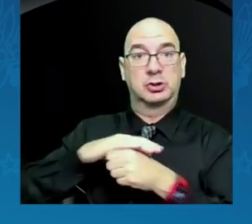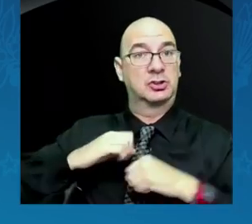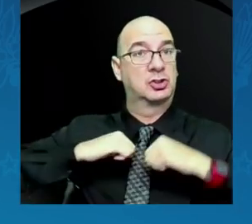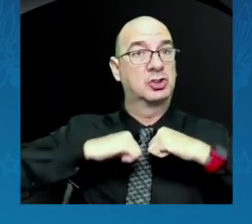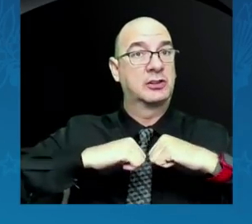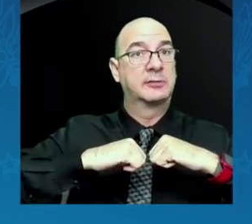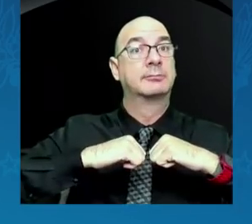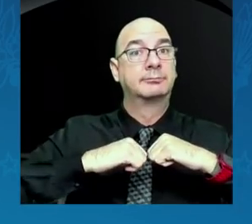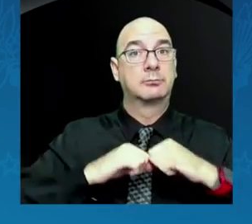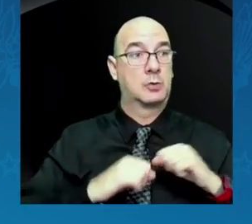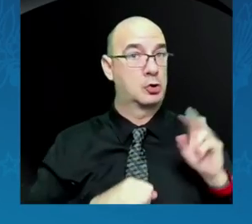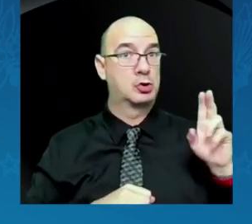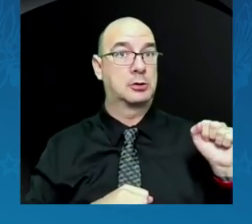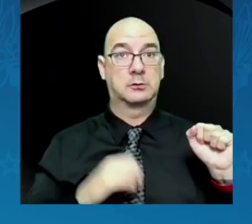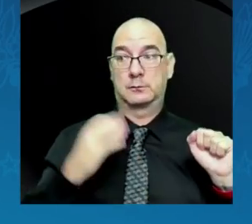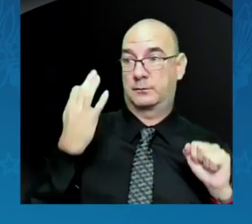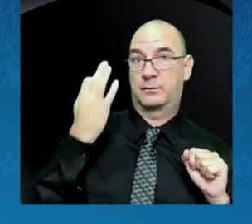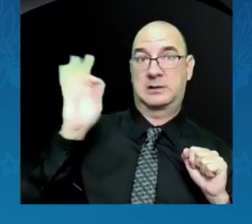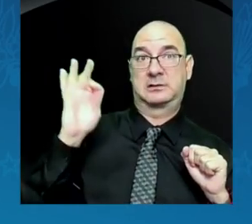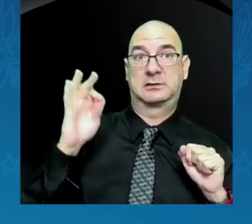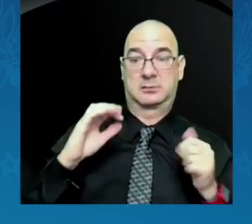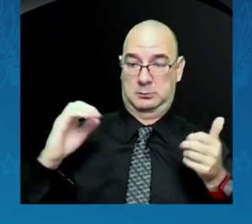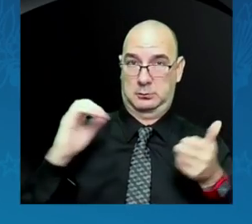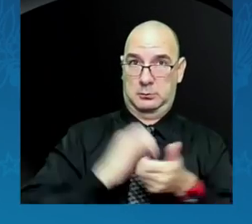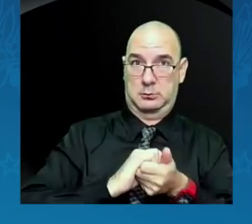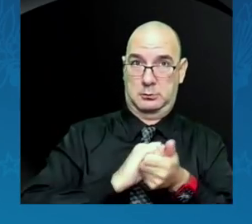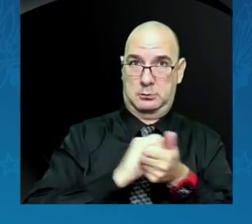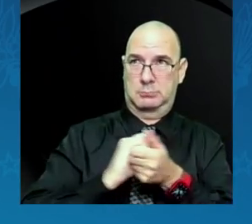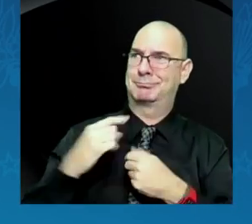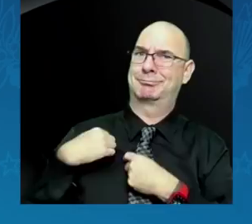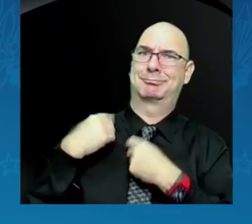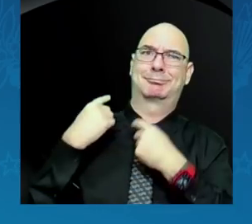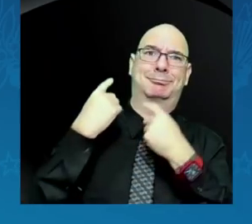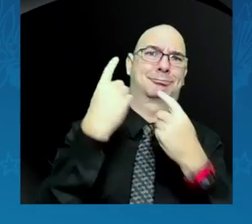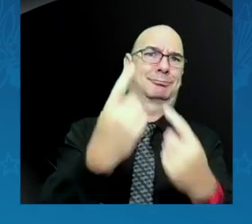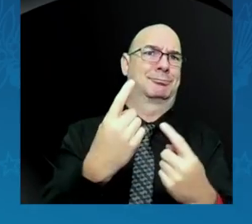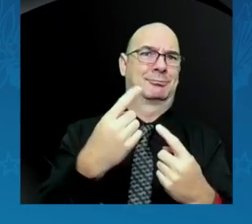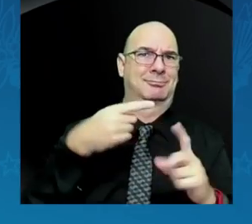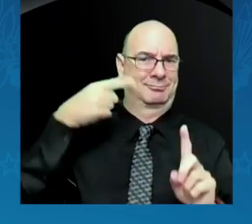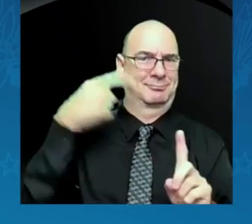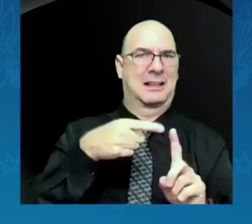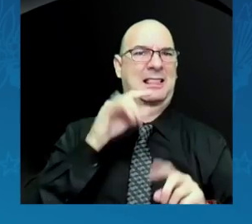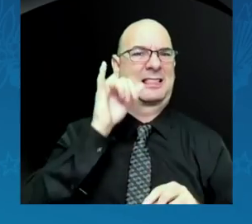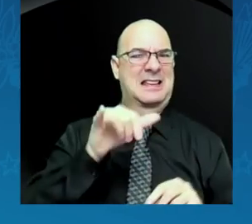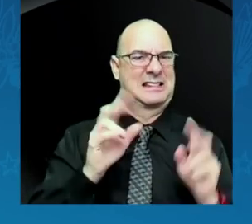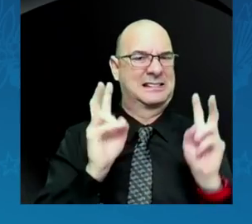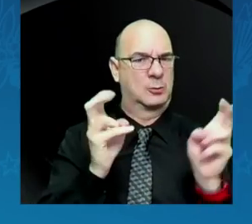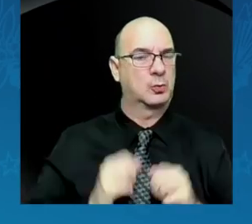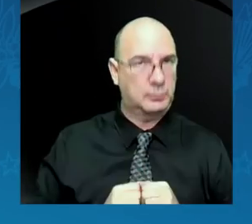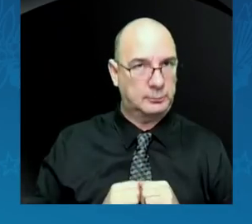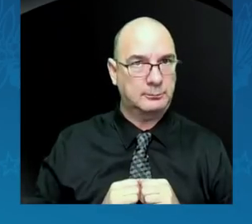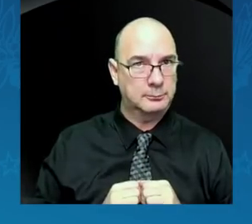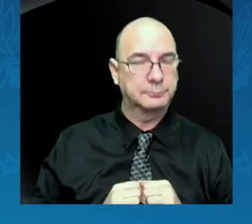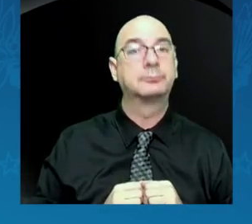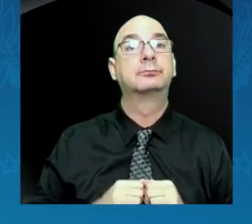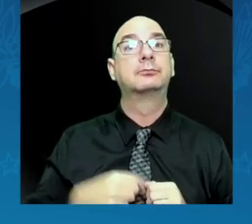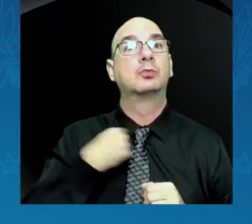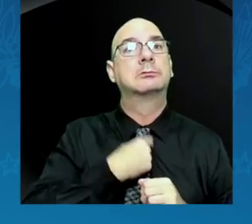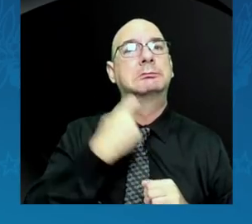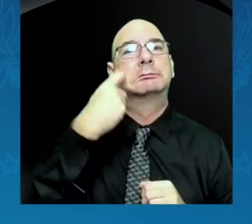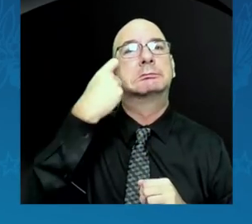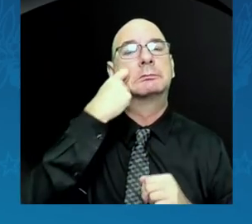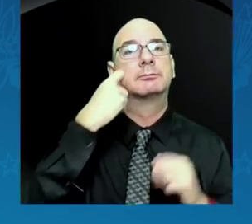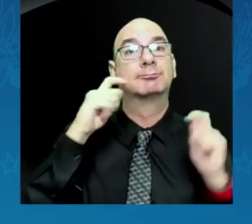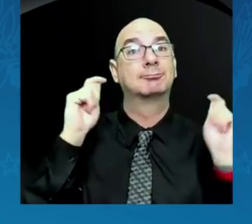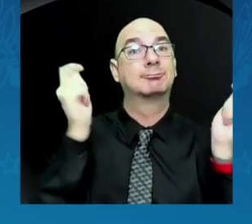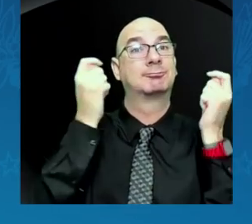is longstanding on that issue. As we celebrated Armistice Day, Veterans Day, as